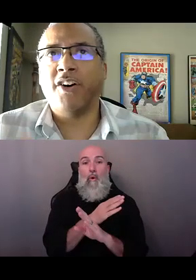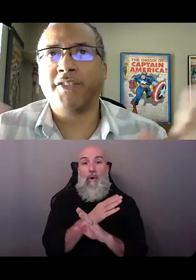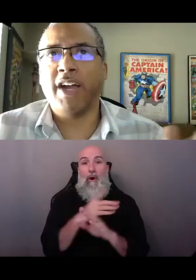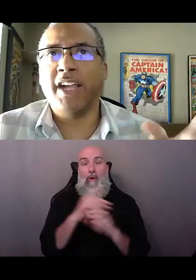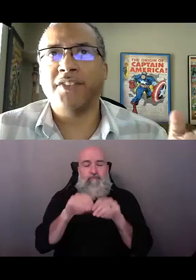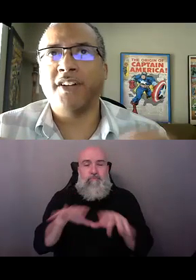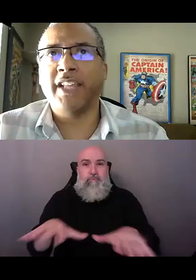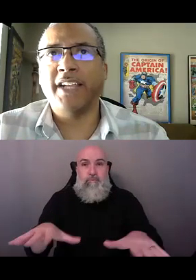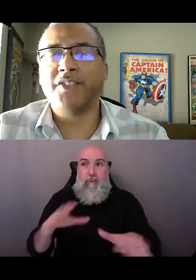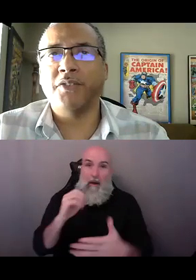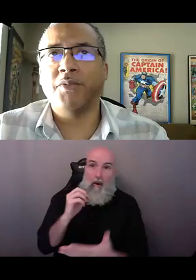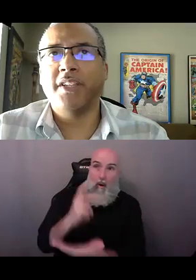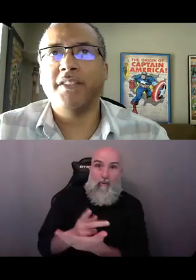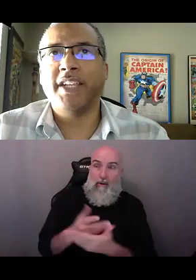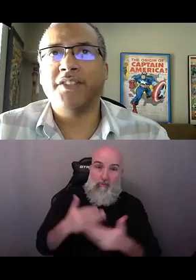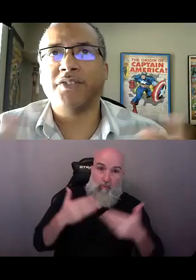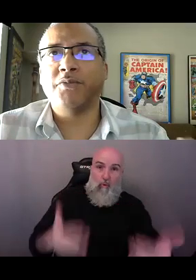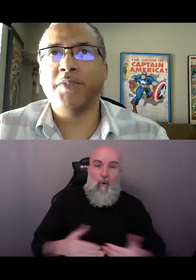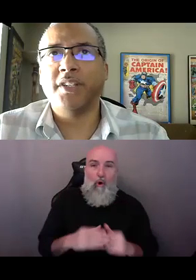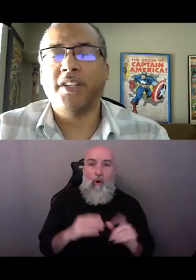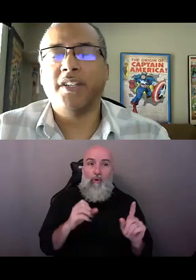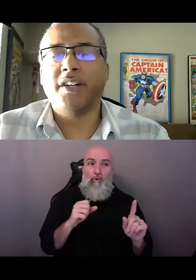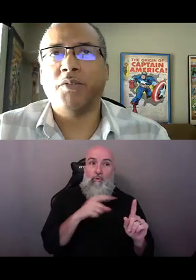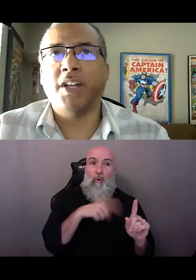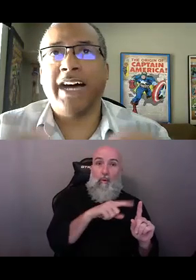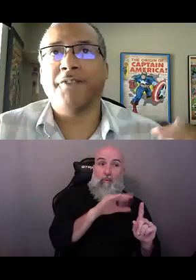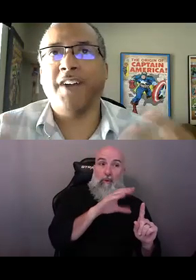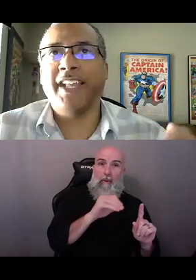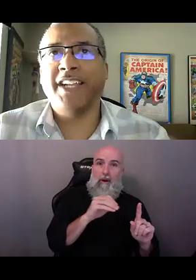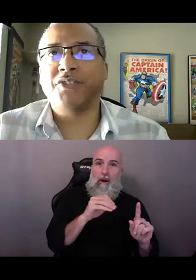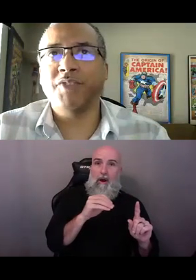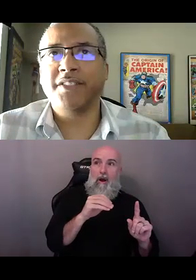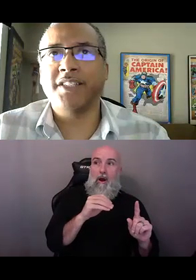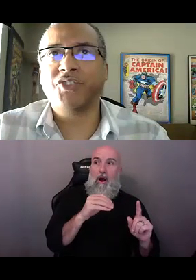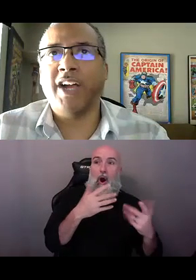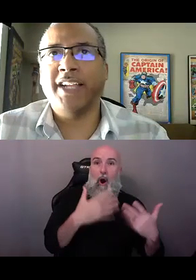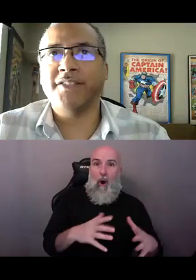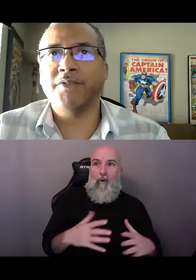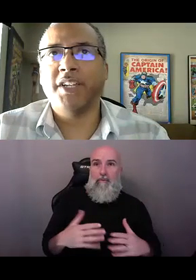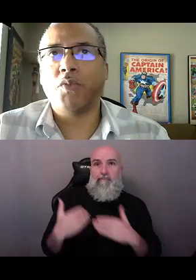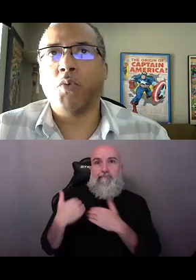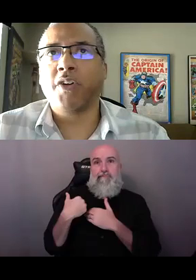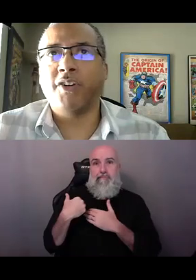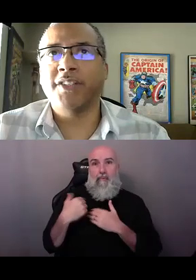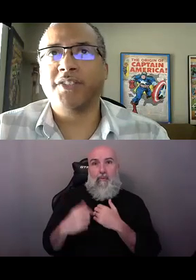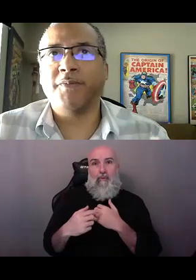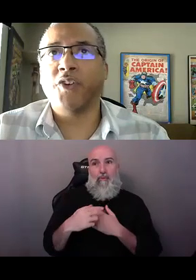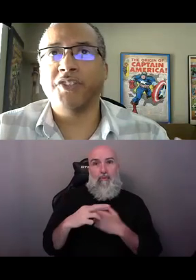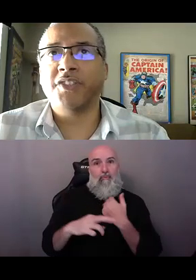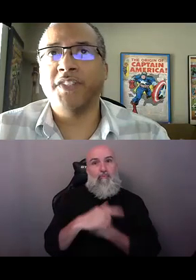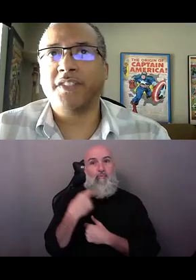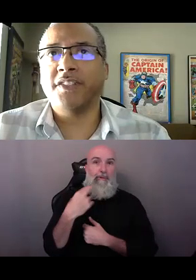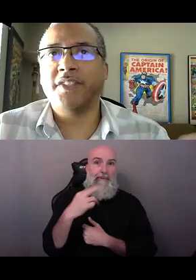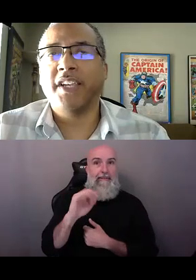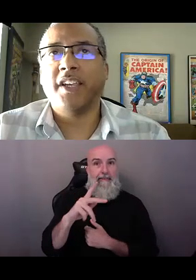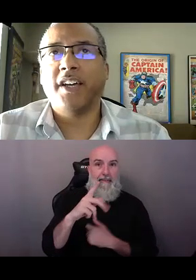totally authorized and all that. So they assumed a lot of financial risk in trying to work on some versions